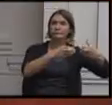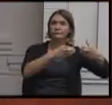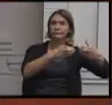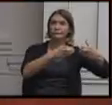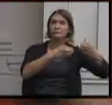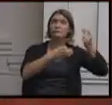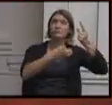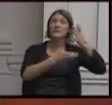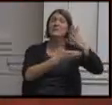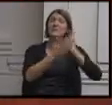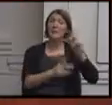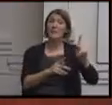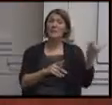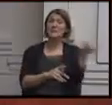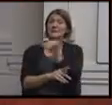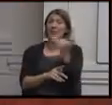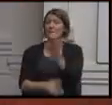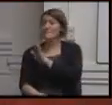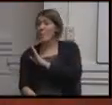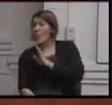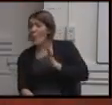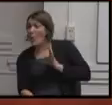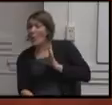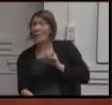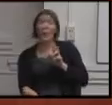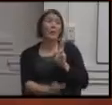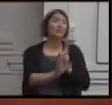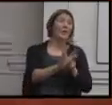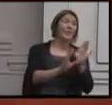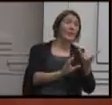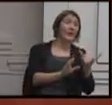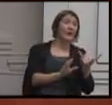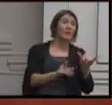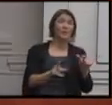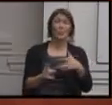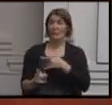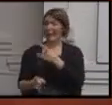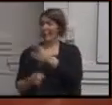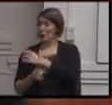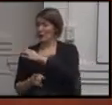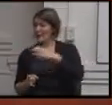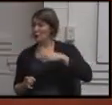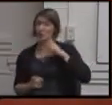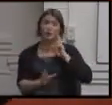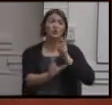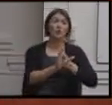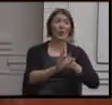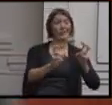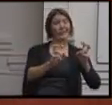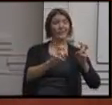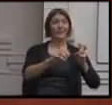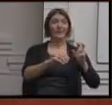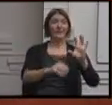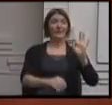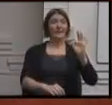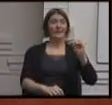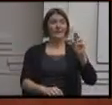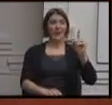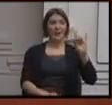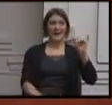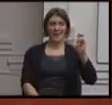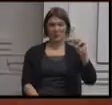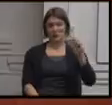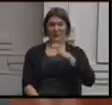same people maybe even serving on the board. I mean, you guys serve on the Liquor Commission board and the Water and Sewer board,